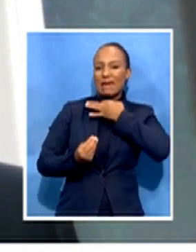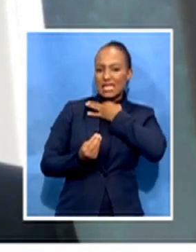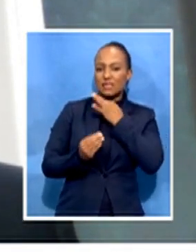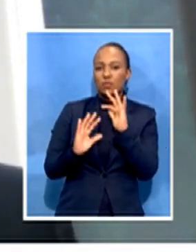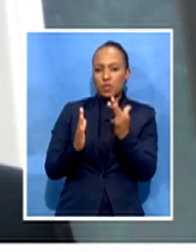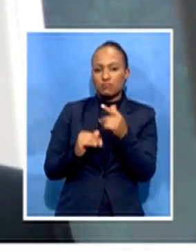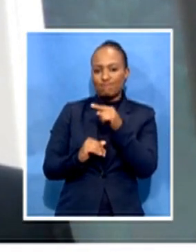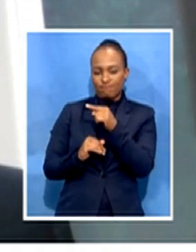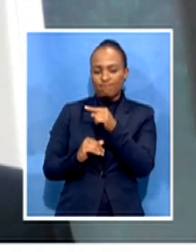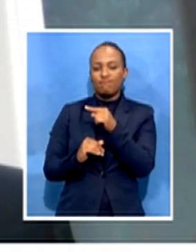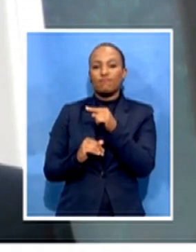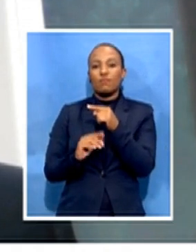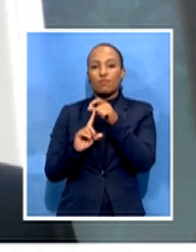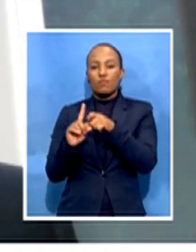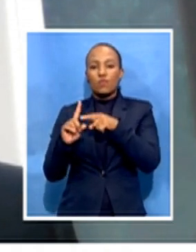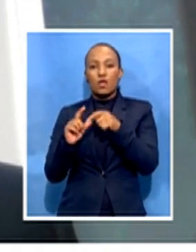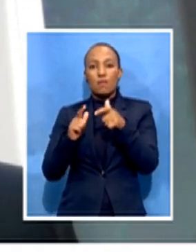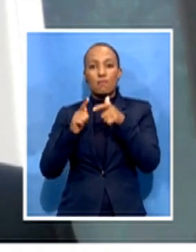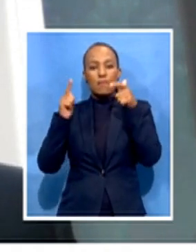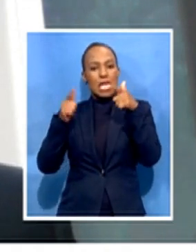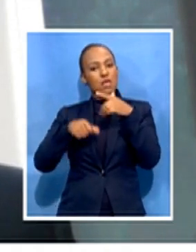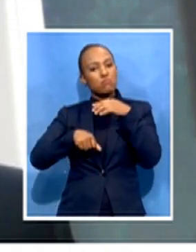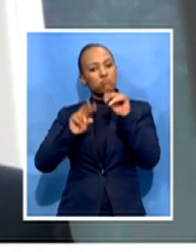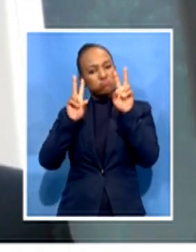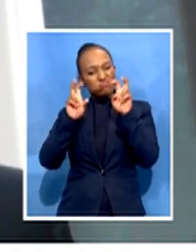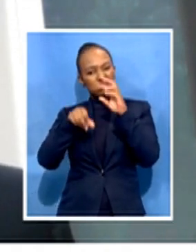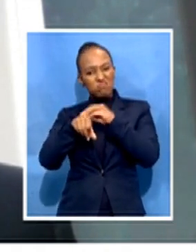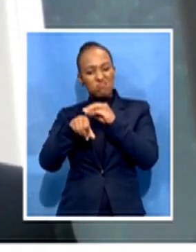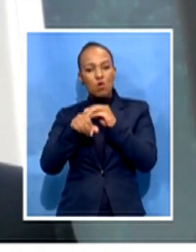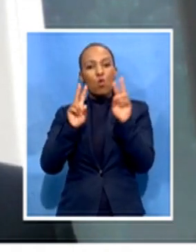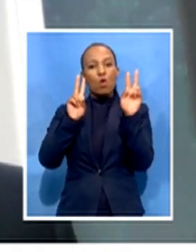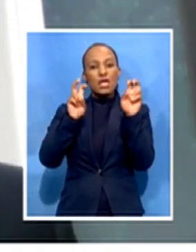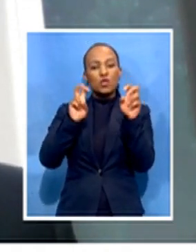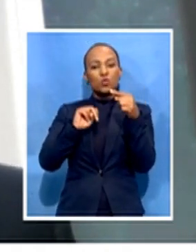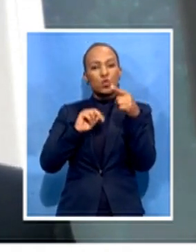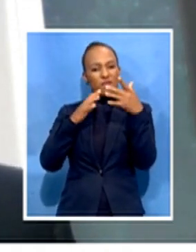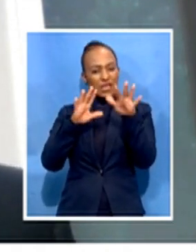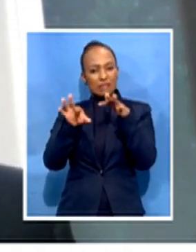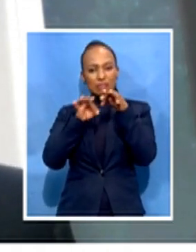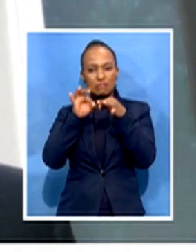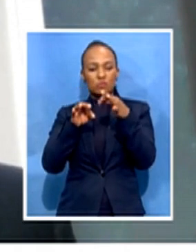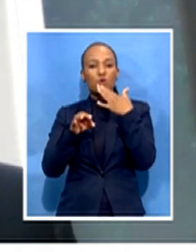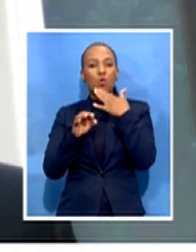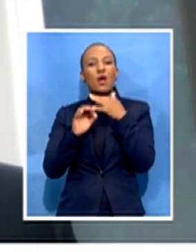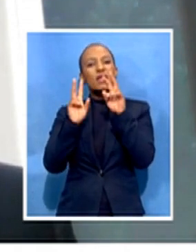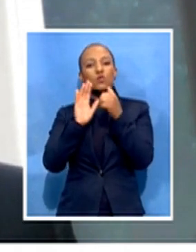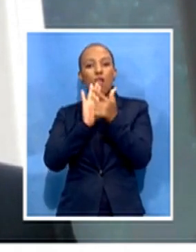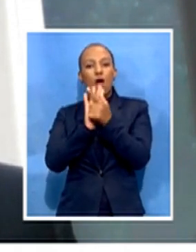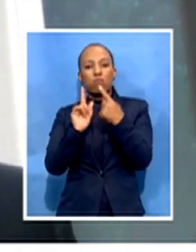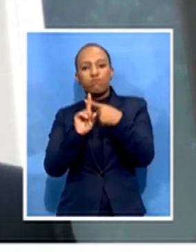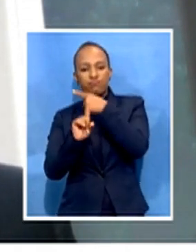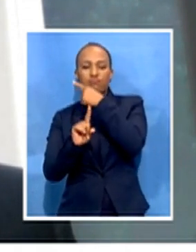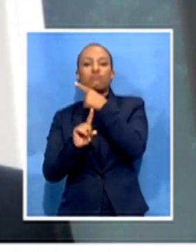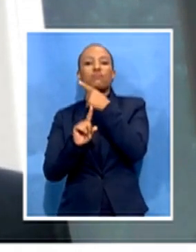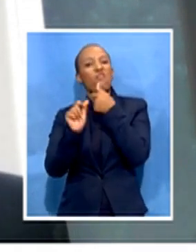issue here. Issues of counterfeit has been raised, issues of diversion has been raised, and we really need to, I think, also when we